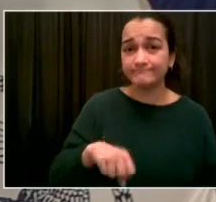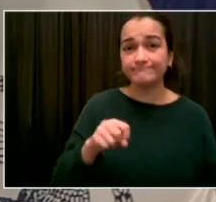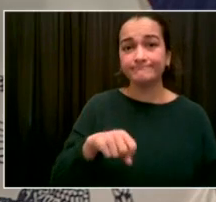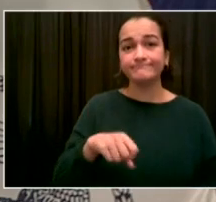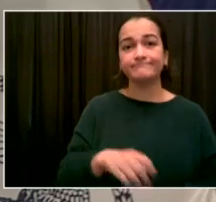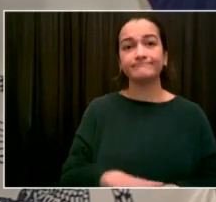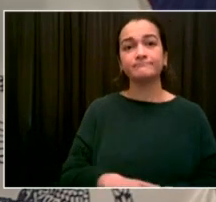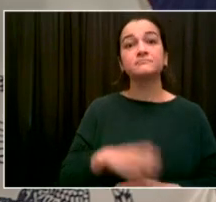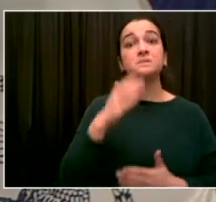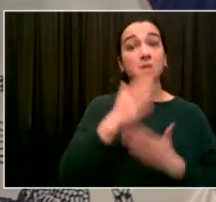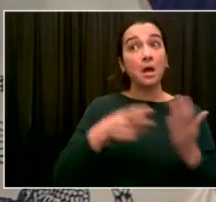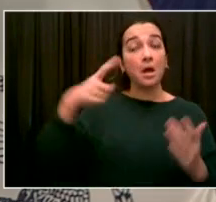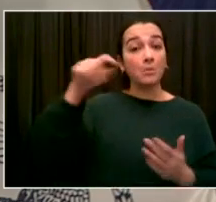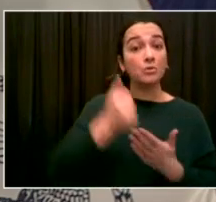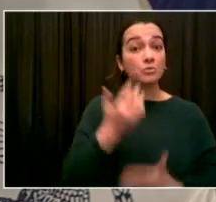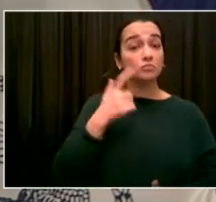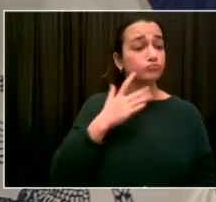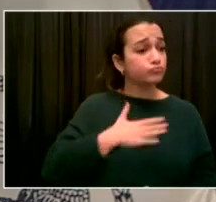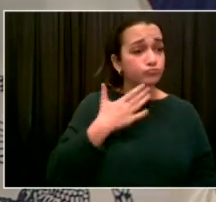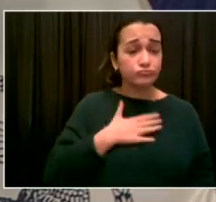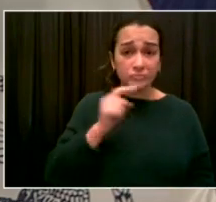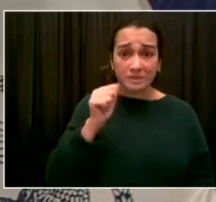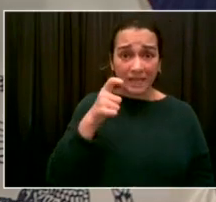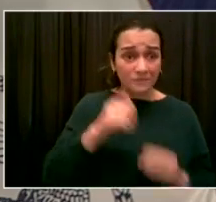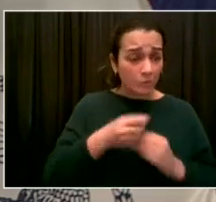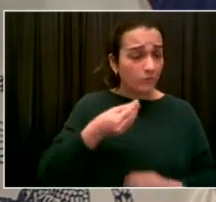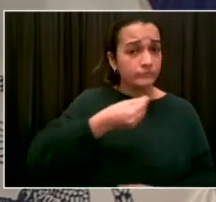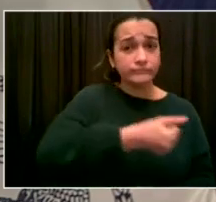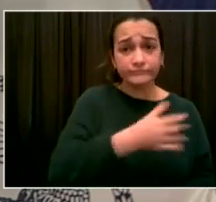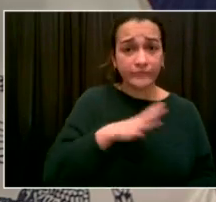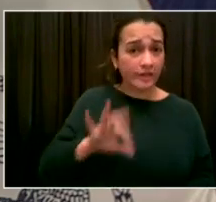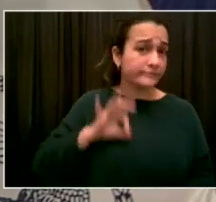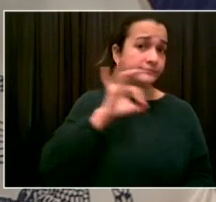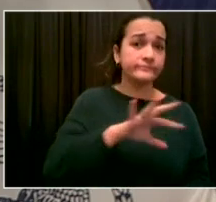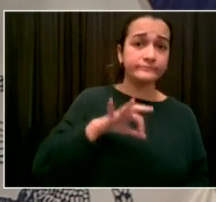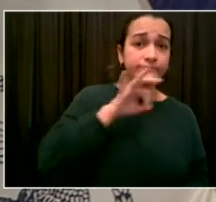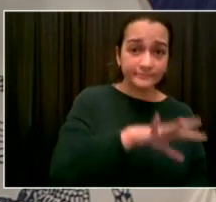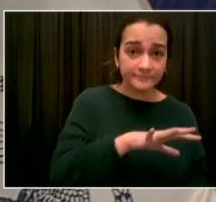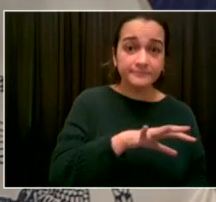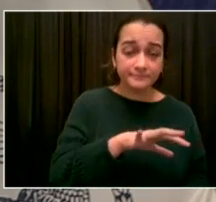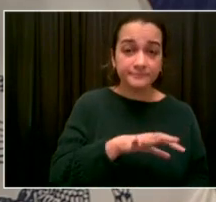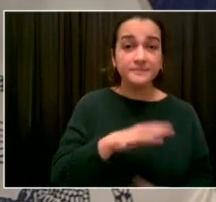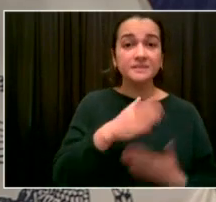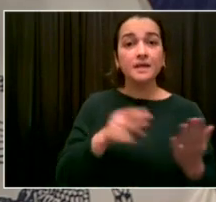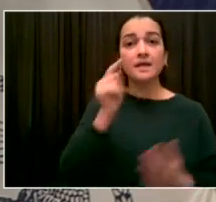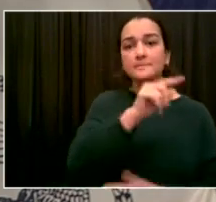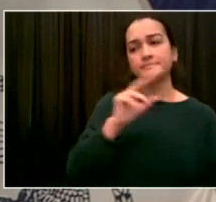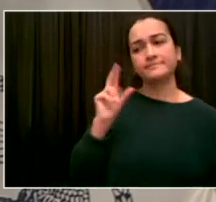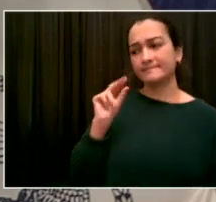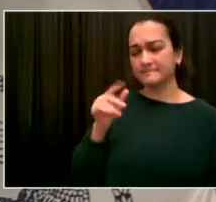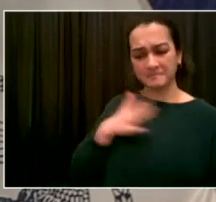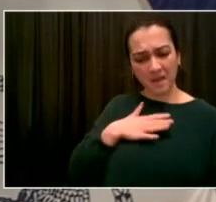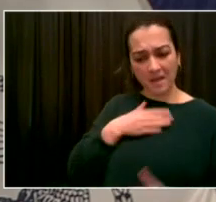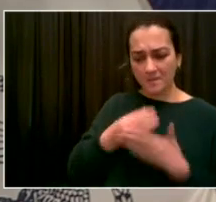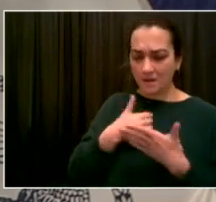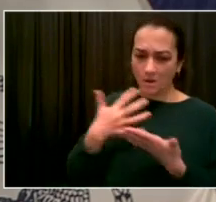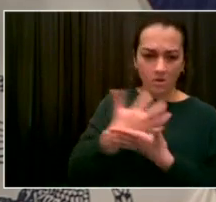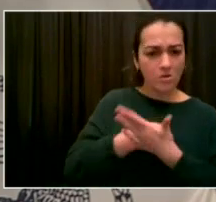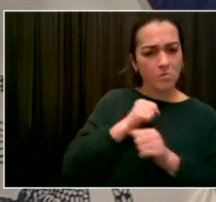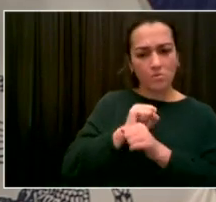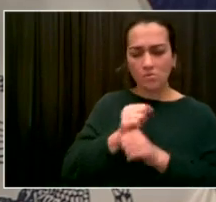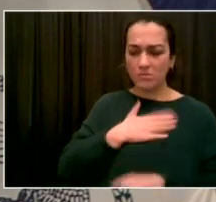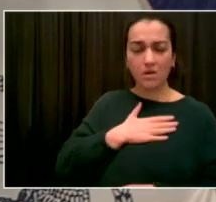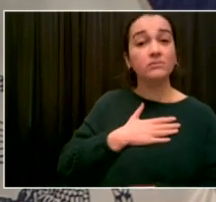that said, Jimmy, on the reflective point, I will also take some real responsibility on myself. There were times where I could have been a better communicator,